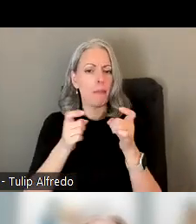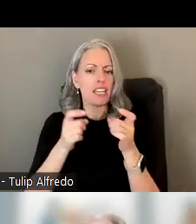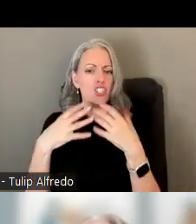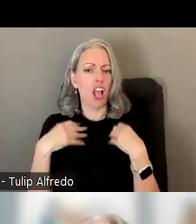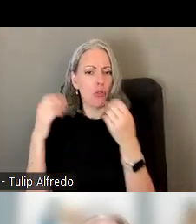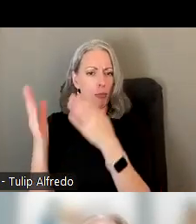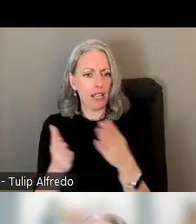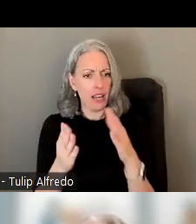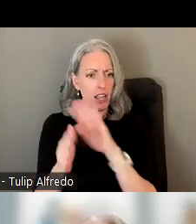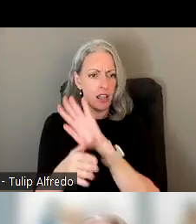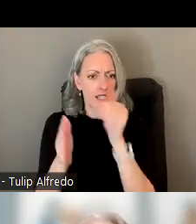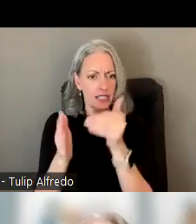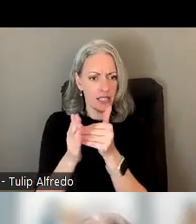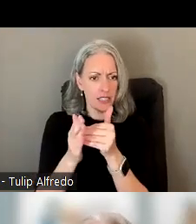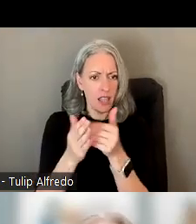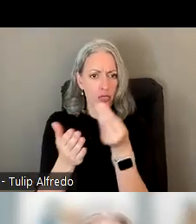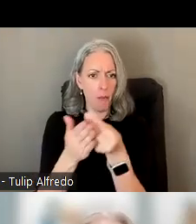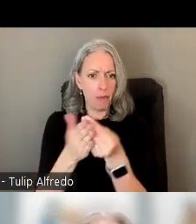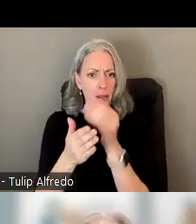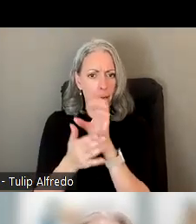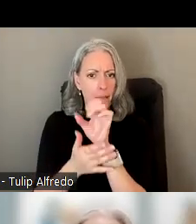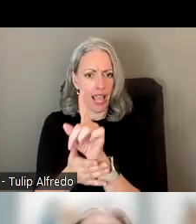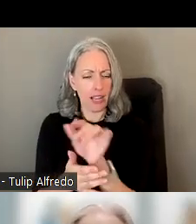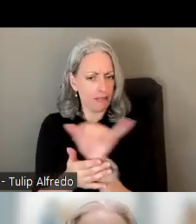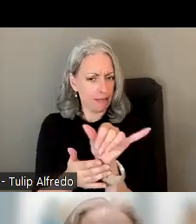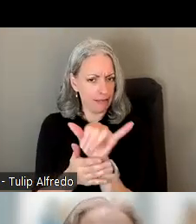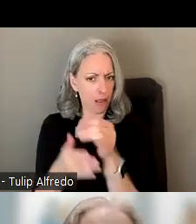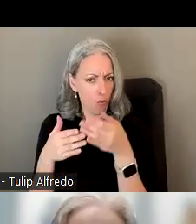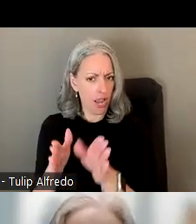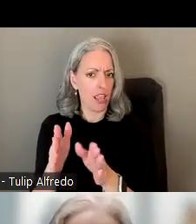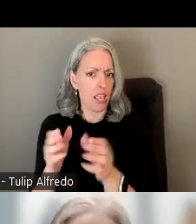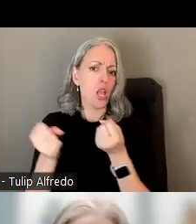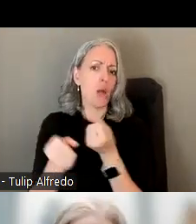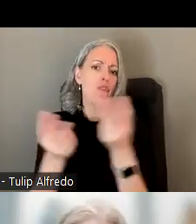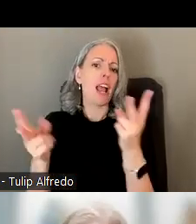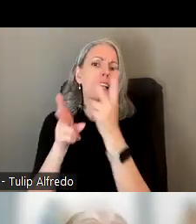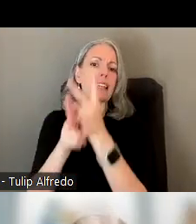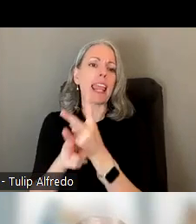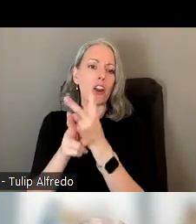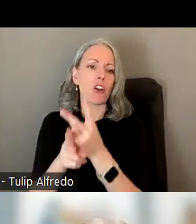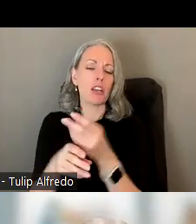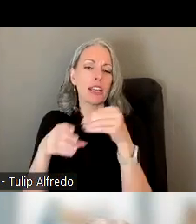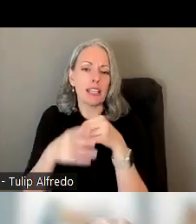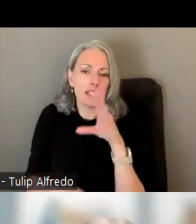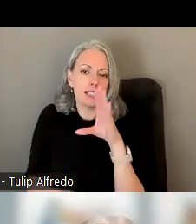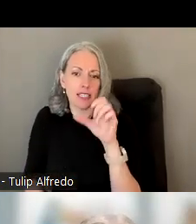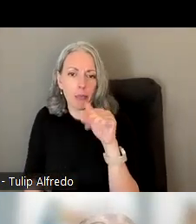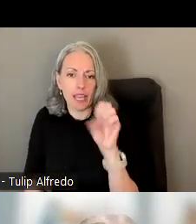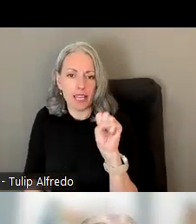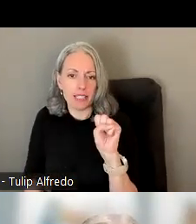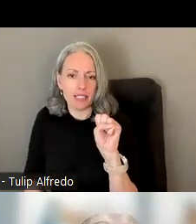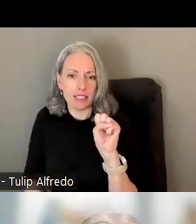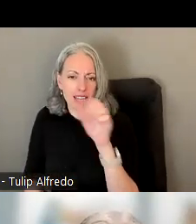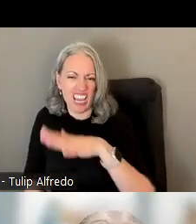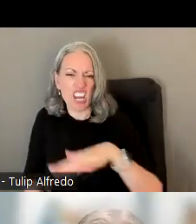that center is being reimbursed at the same rate for providing them that care in the CBAS setting.